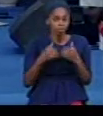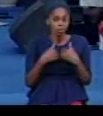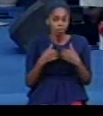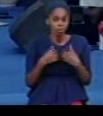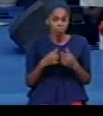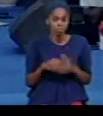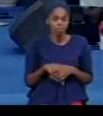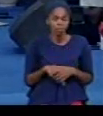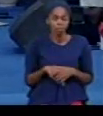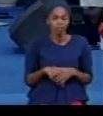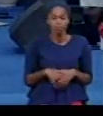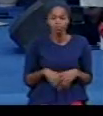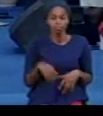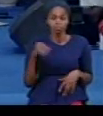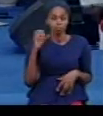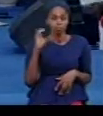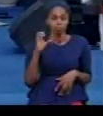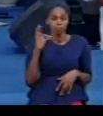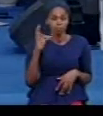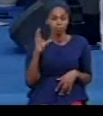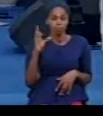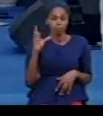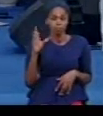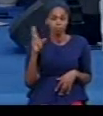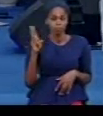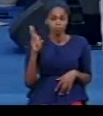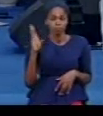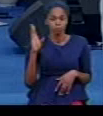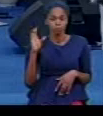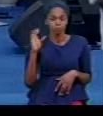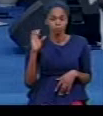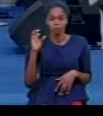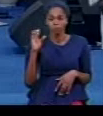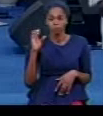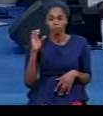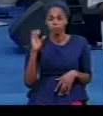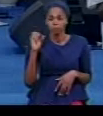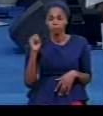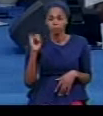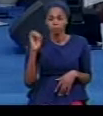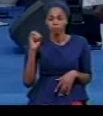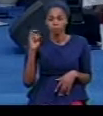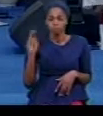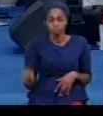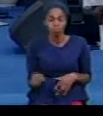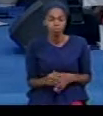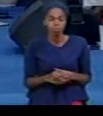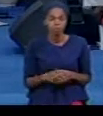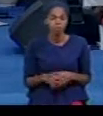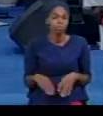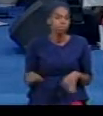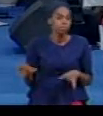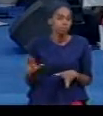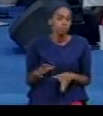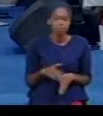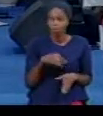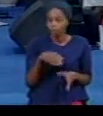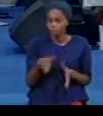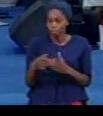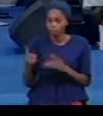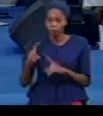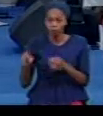were confused. The doctor referred us to a specialist. When we got there, there was no solution. Then we are